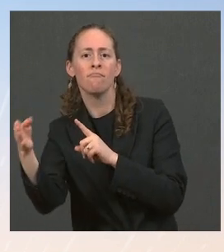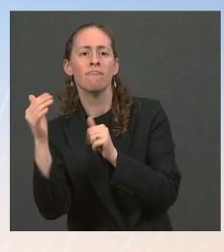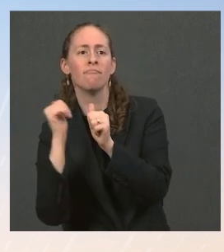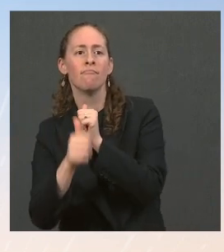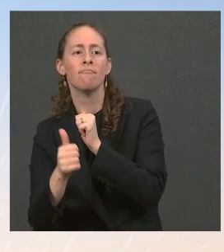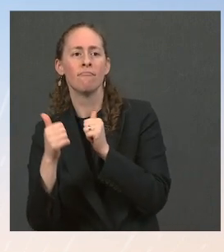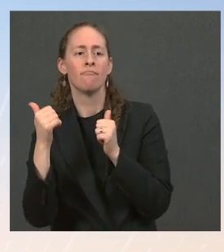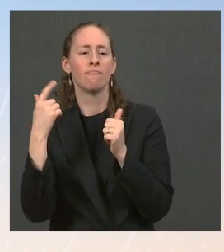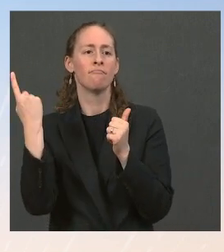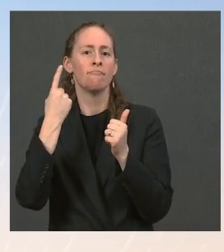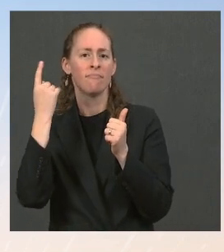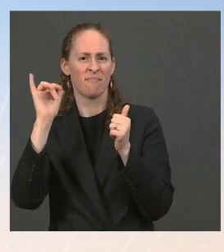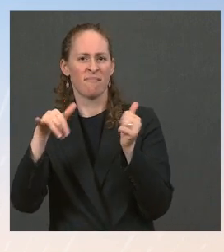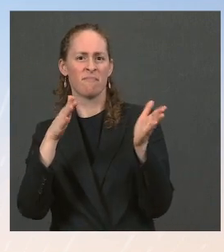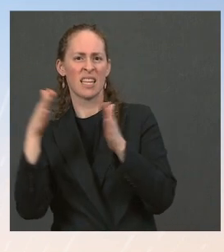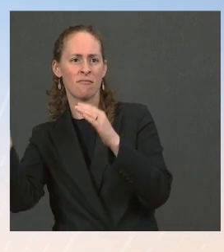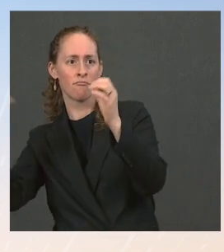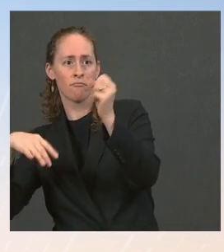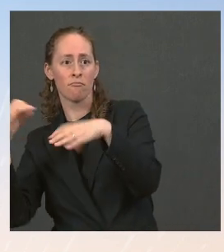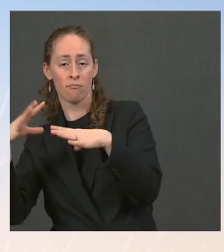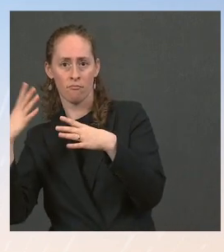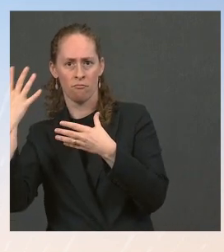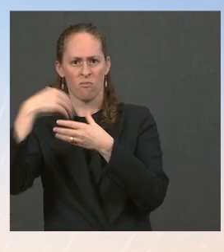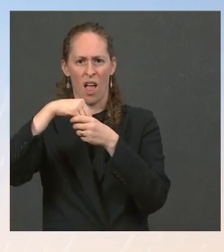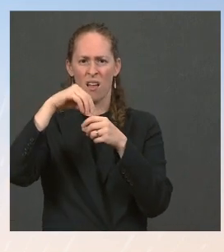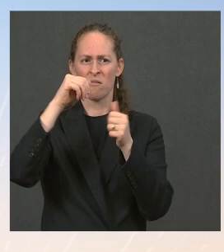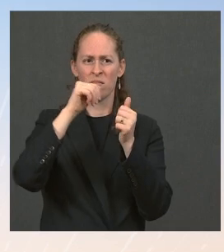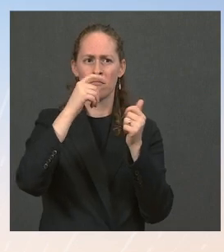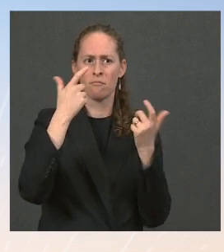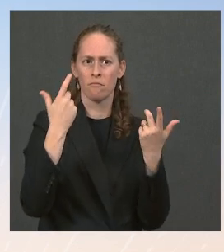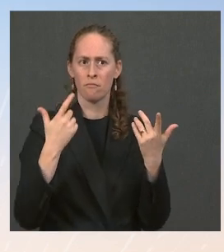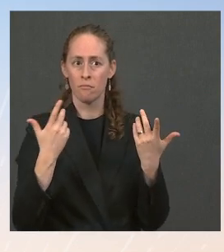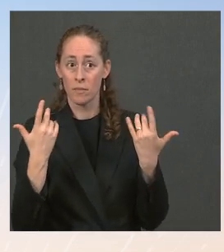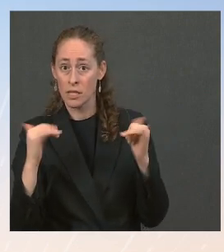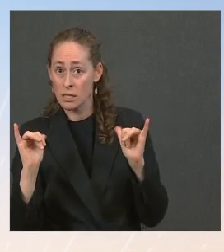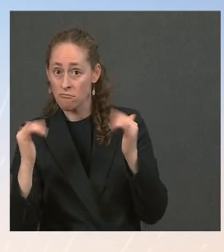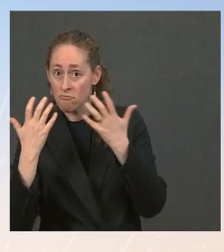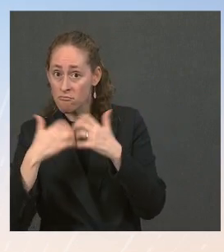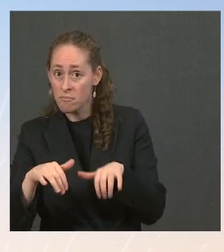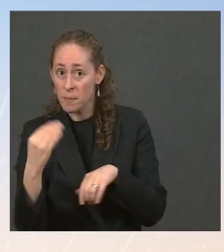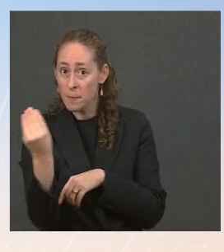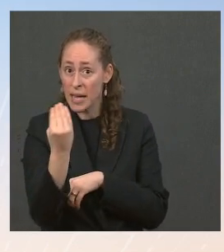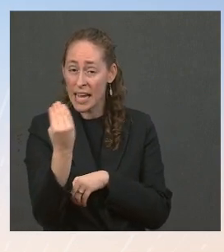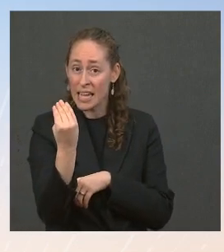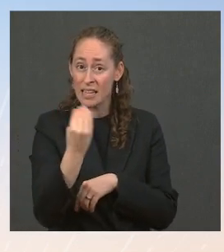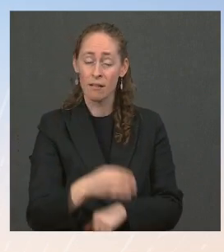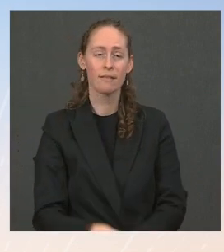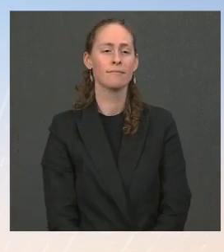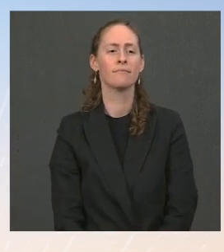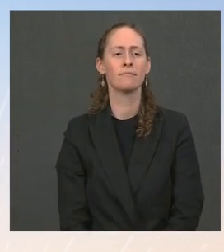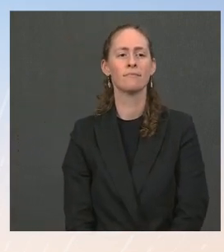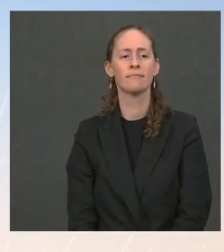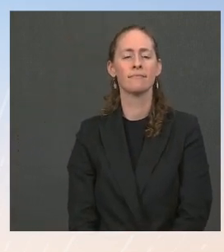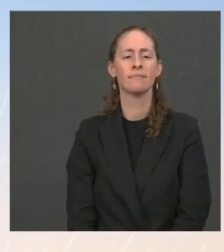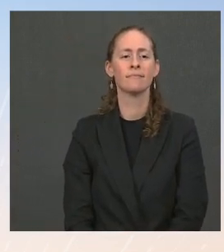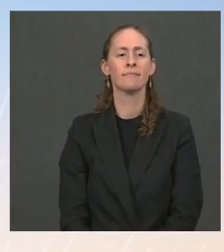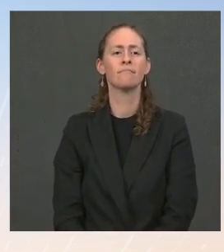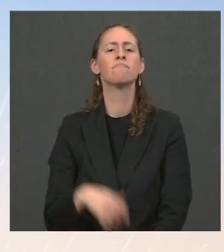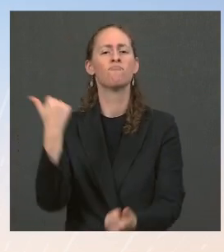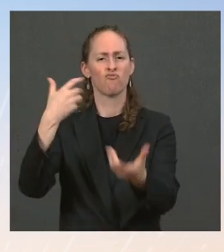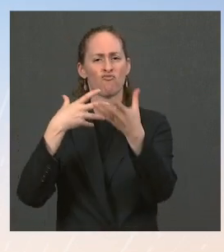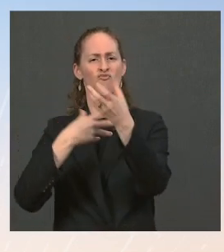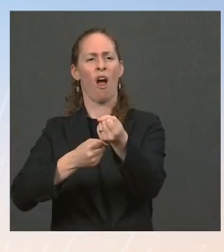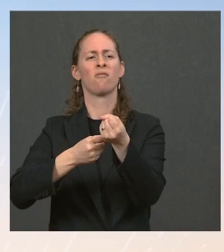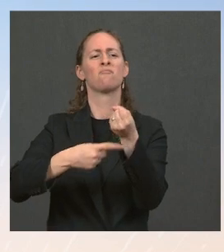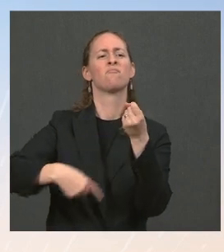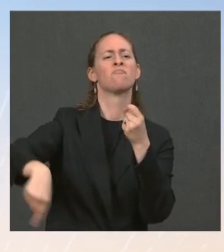the bipartisan infrastructure package to take place on Monday? The president trusts the leadership of Speaker Pelosi and Leader Schumer,